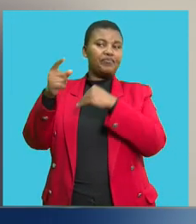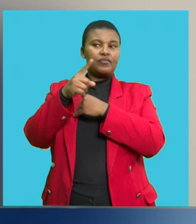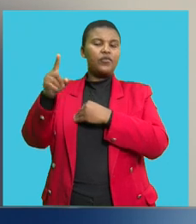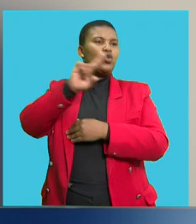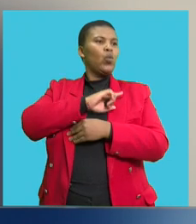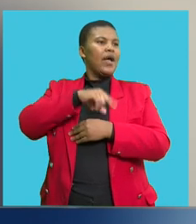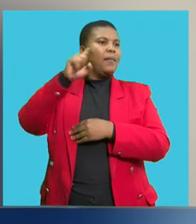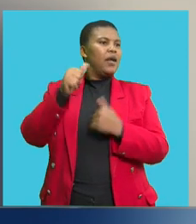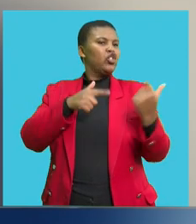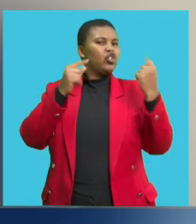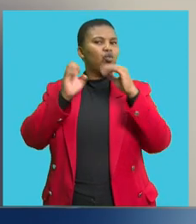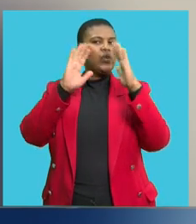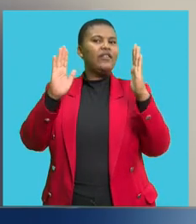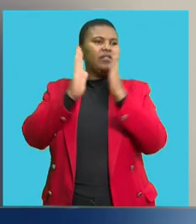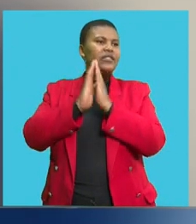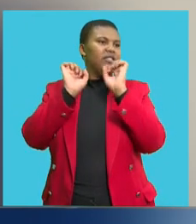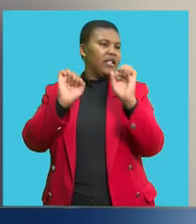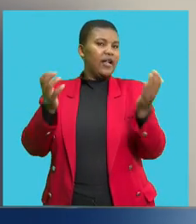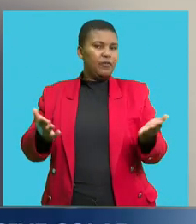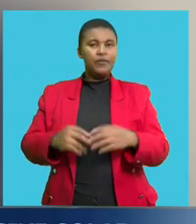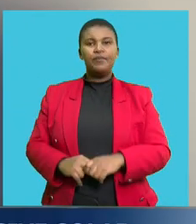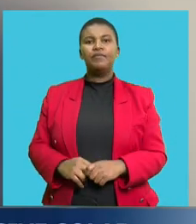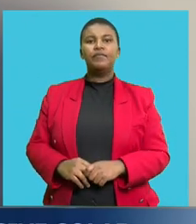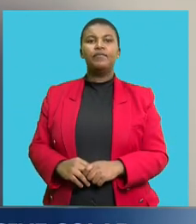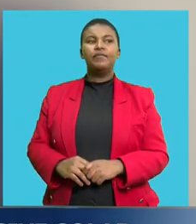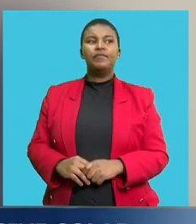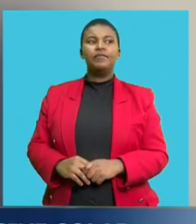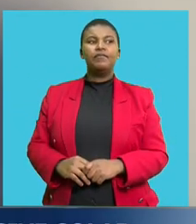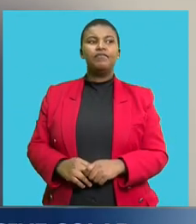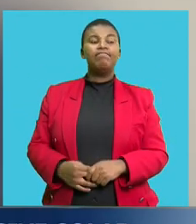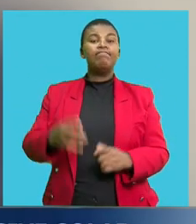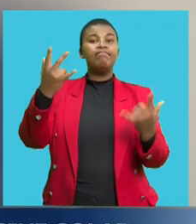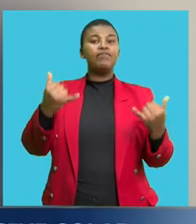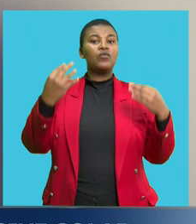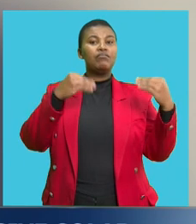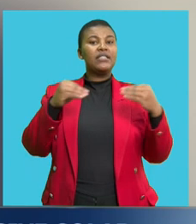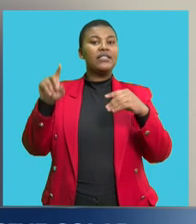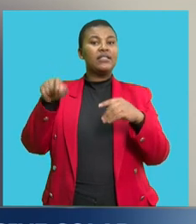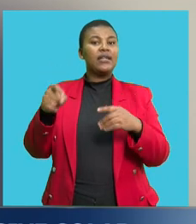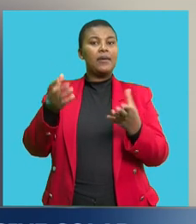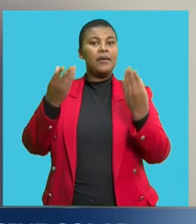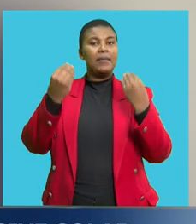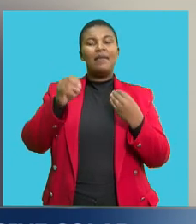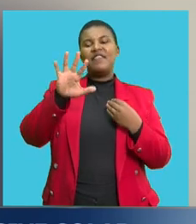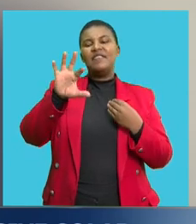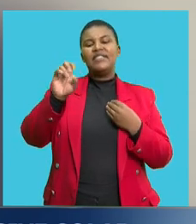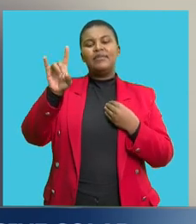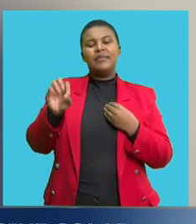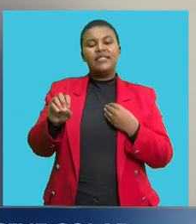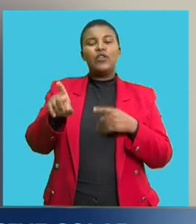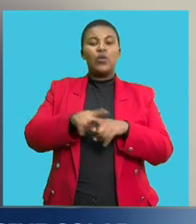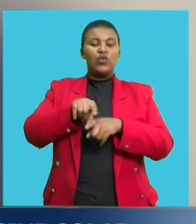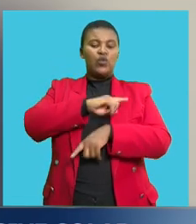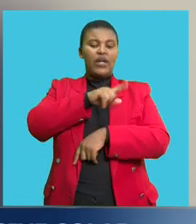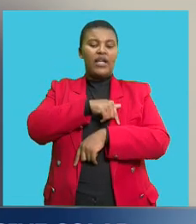into their own hands by getting a solar system. They basically say that businesses can face up to 50% price premium or energy cost